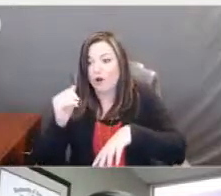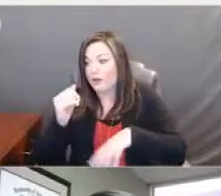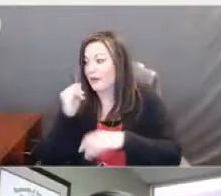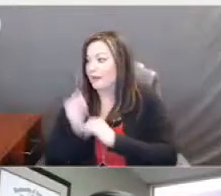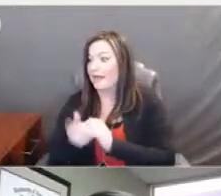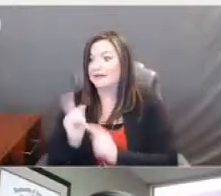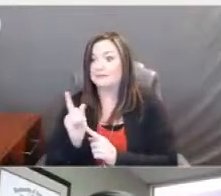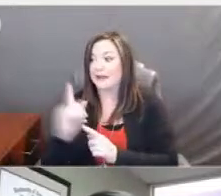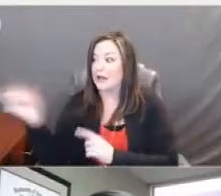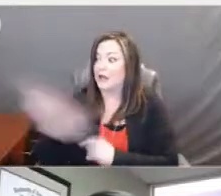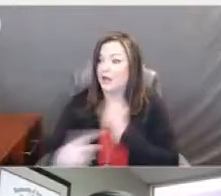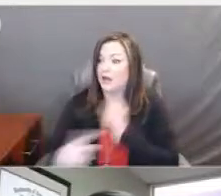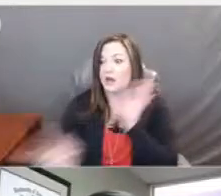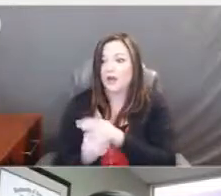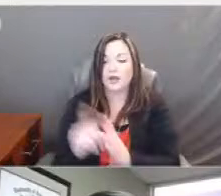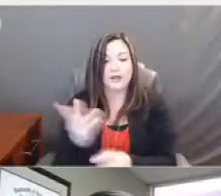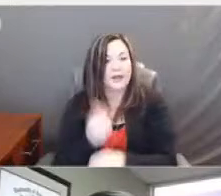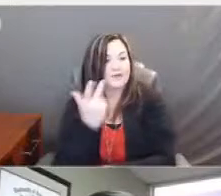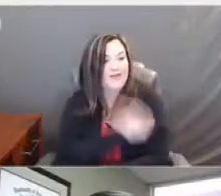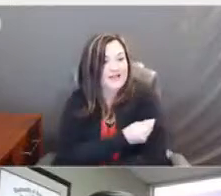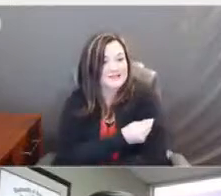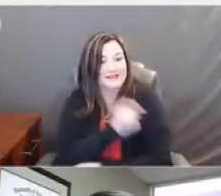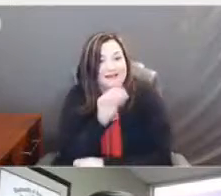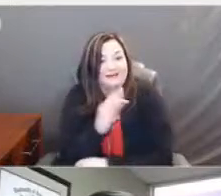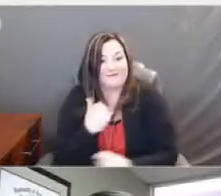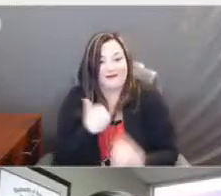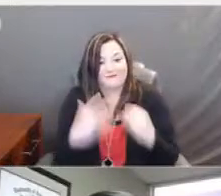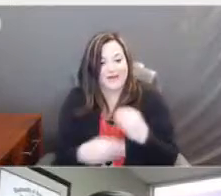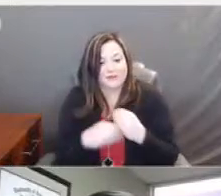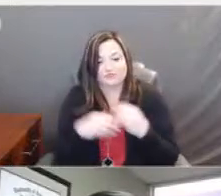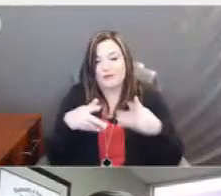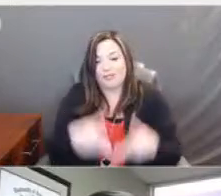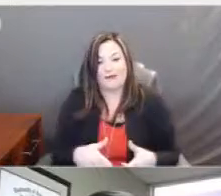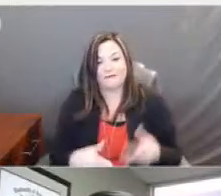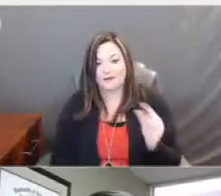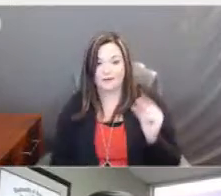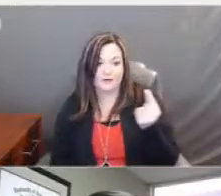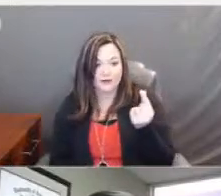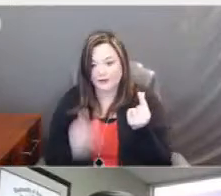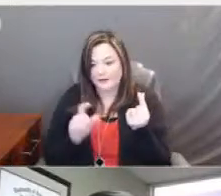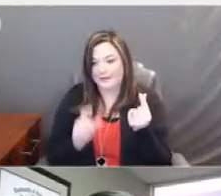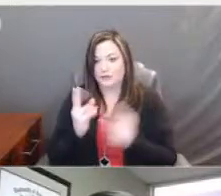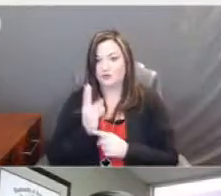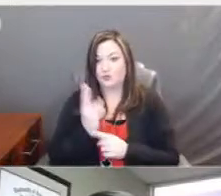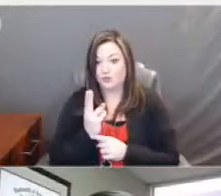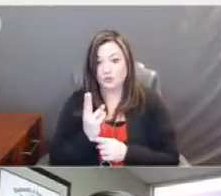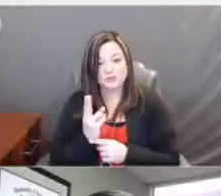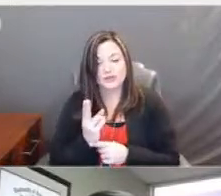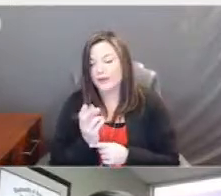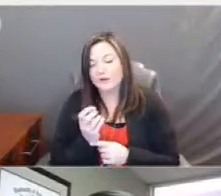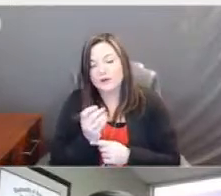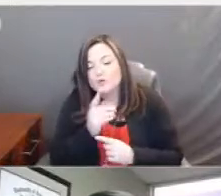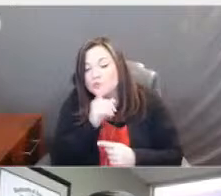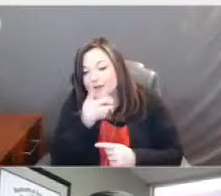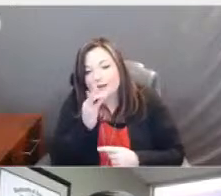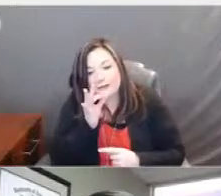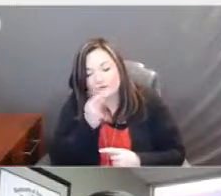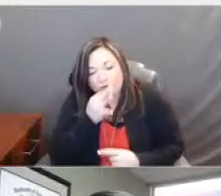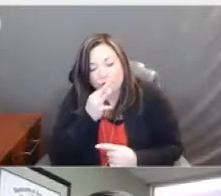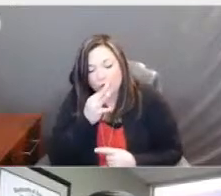notice in case that they have an extra dose left over that they need to use. And very few have been